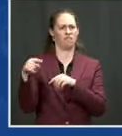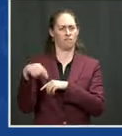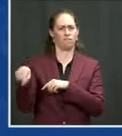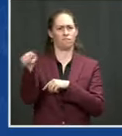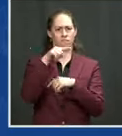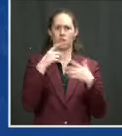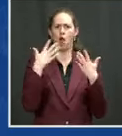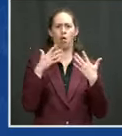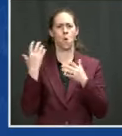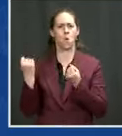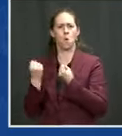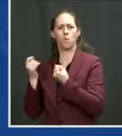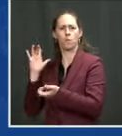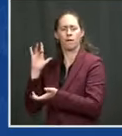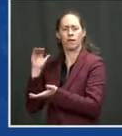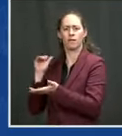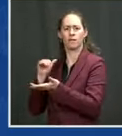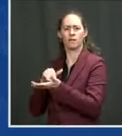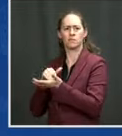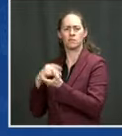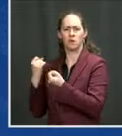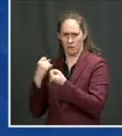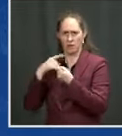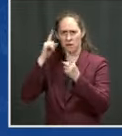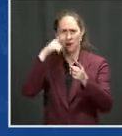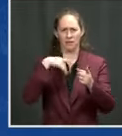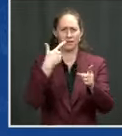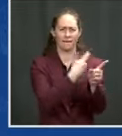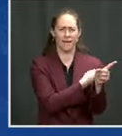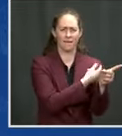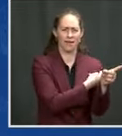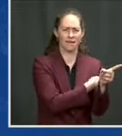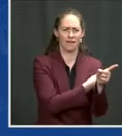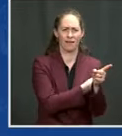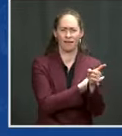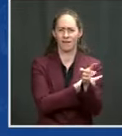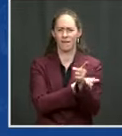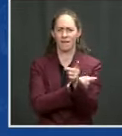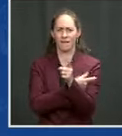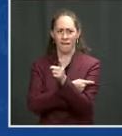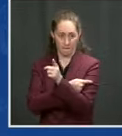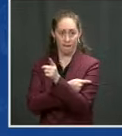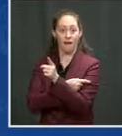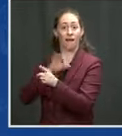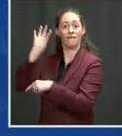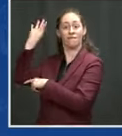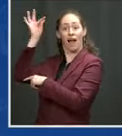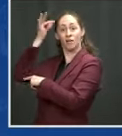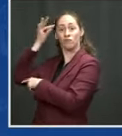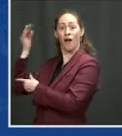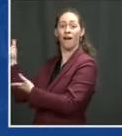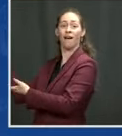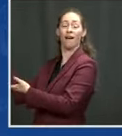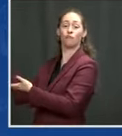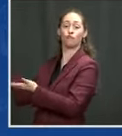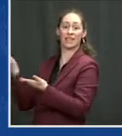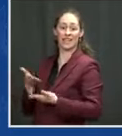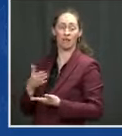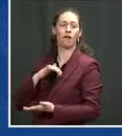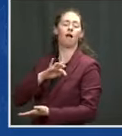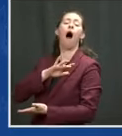population, Mr. President, is on Medicaid. Now, we can use that Medicaid data and I can tell you both from an